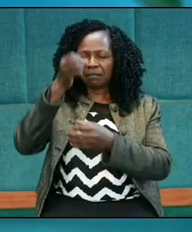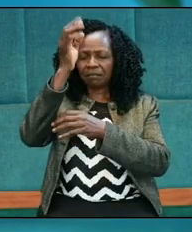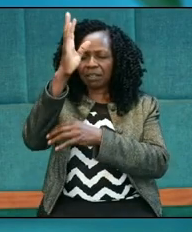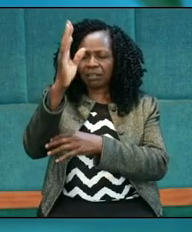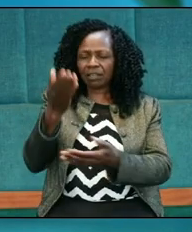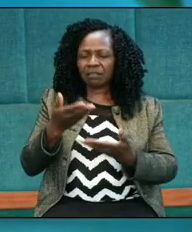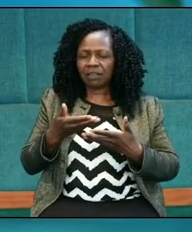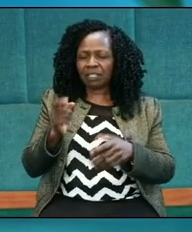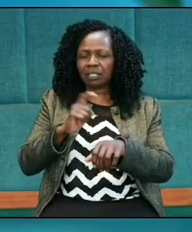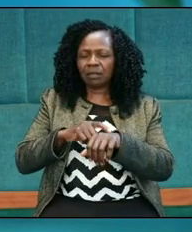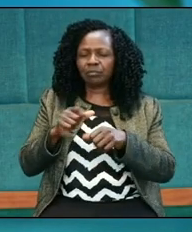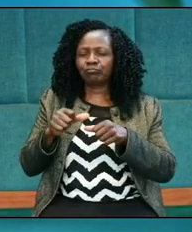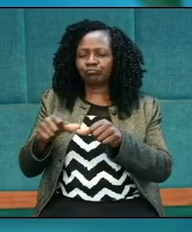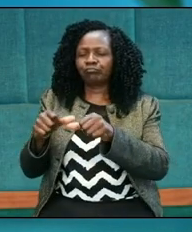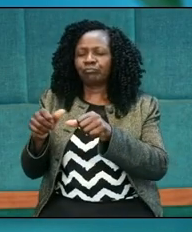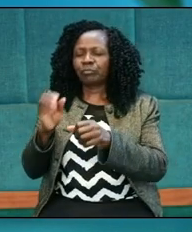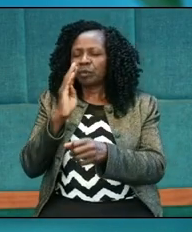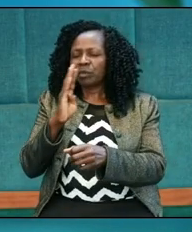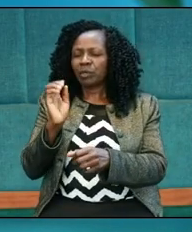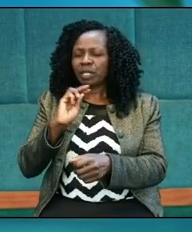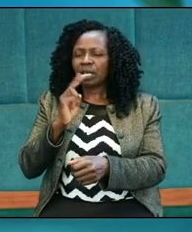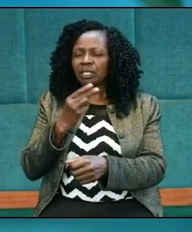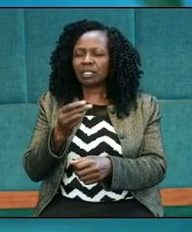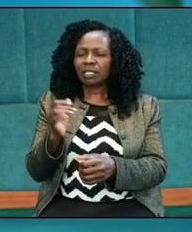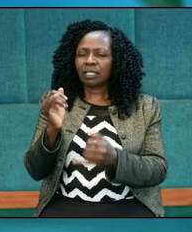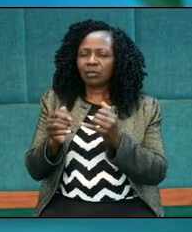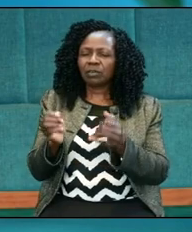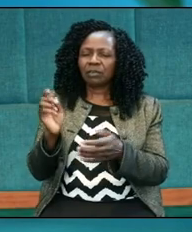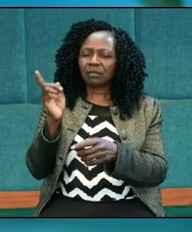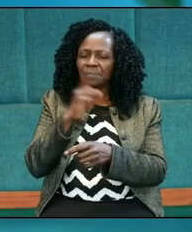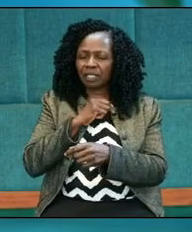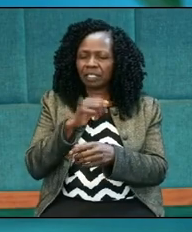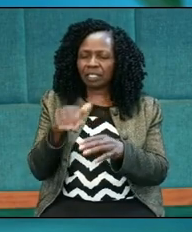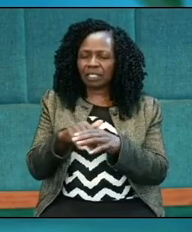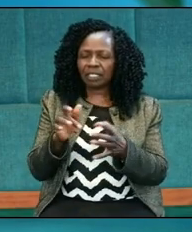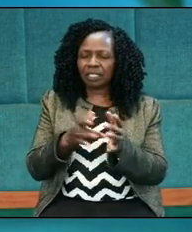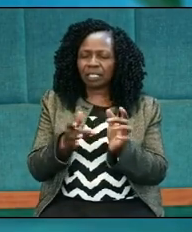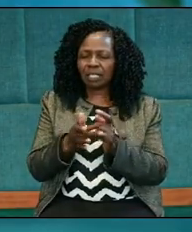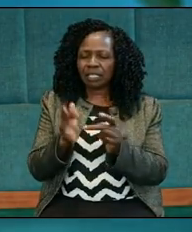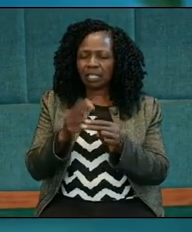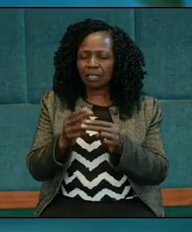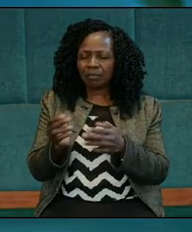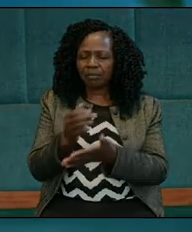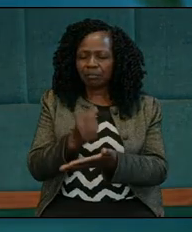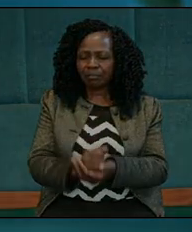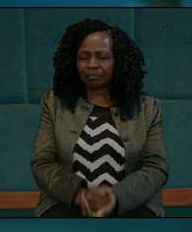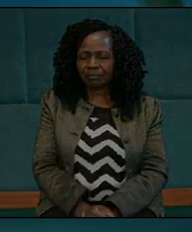us this chance, and continually be with us until we finish. In Jesus' name we pray. Amen.